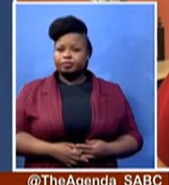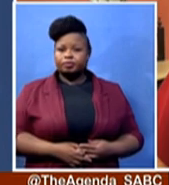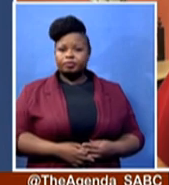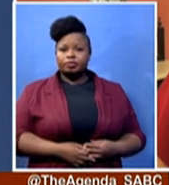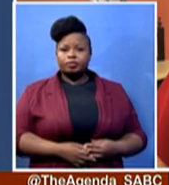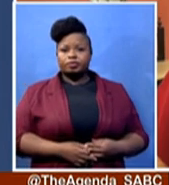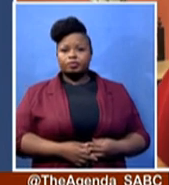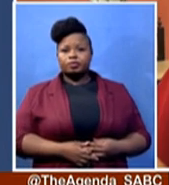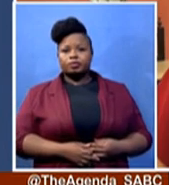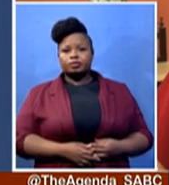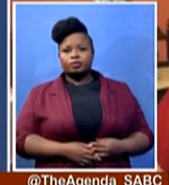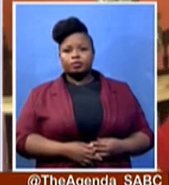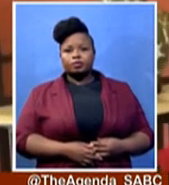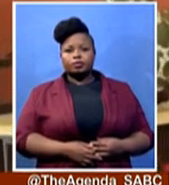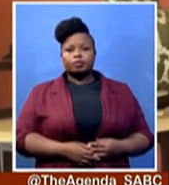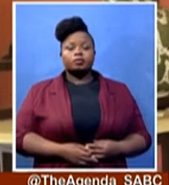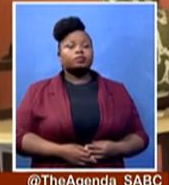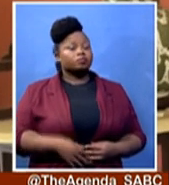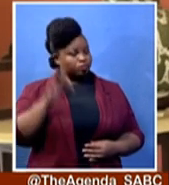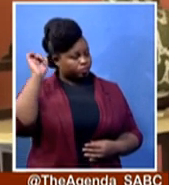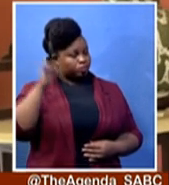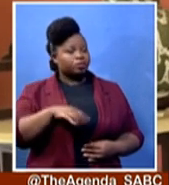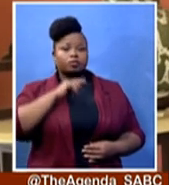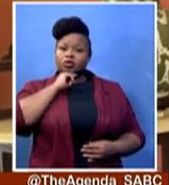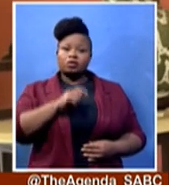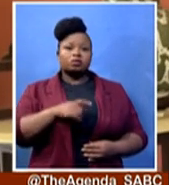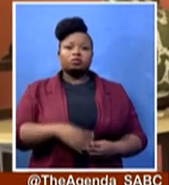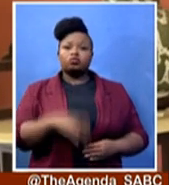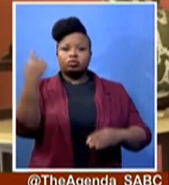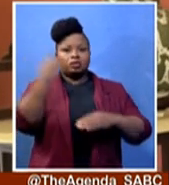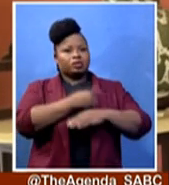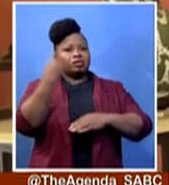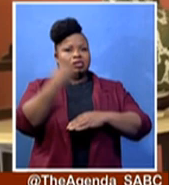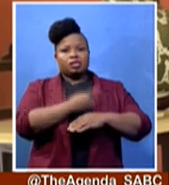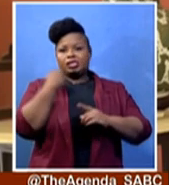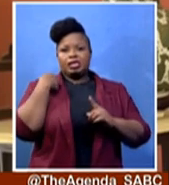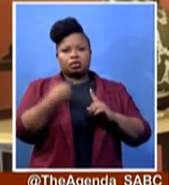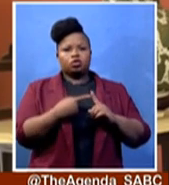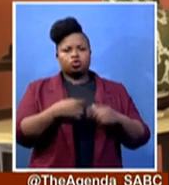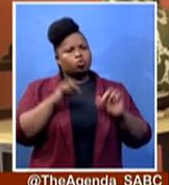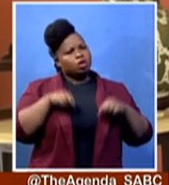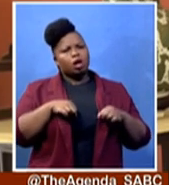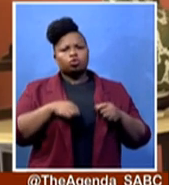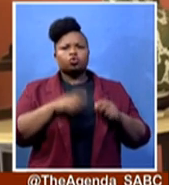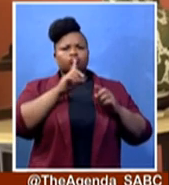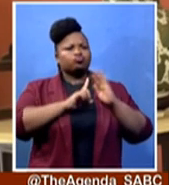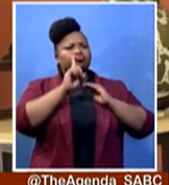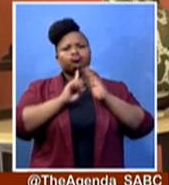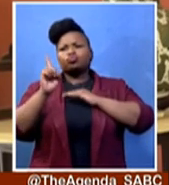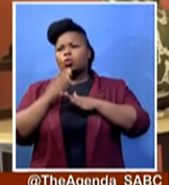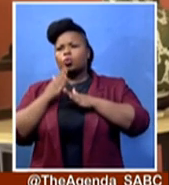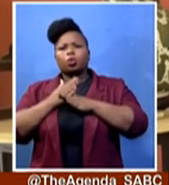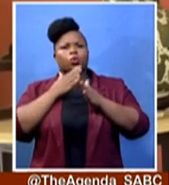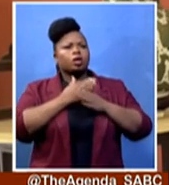It absolutely is. Until a few days ago, we were all out on the streets doing our jobs, trying to cover the story from the very epicenter.